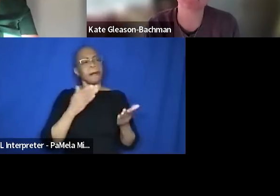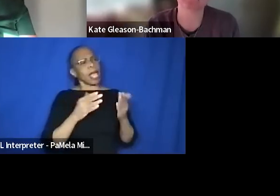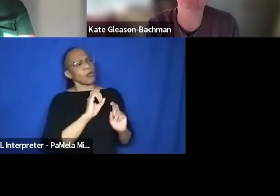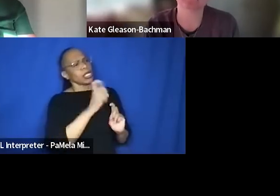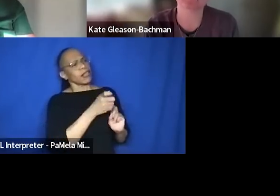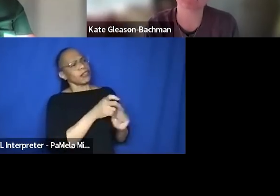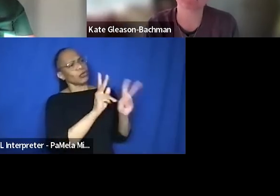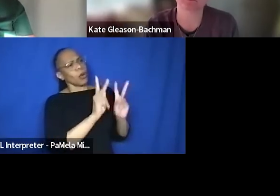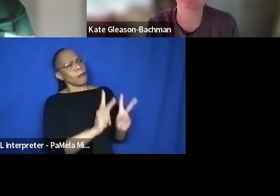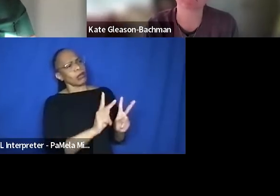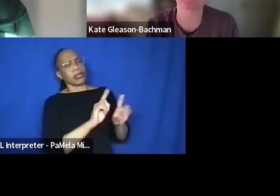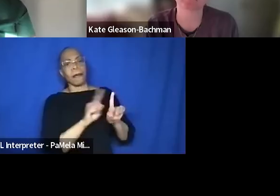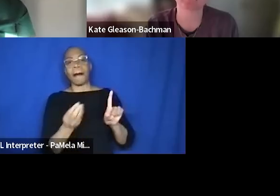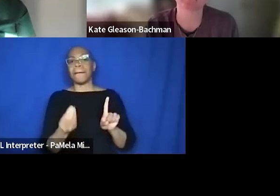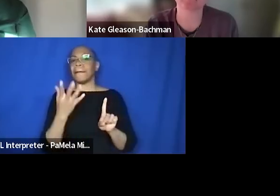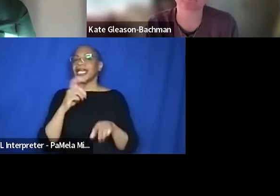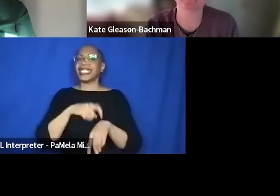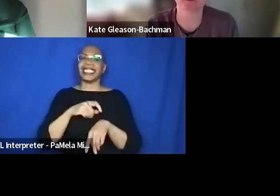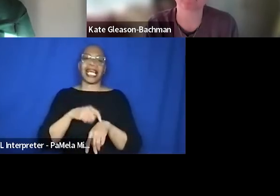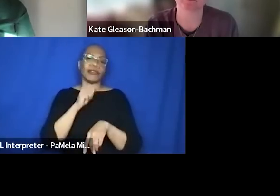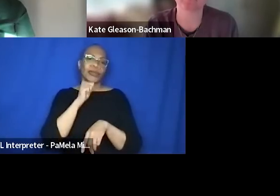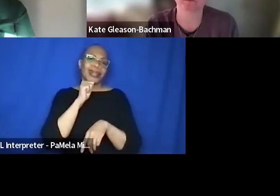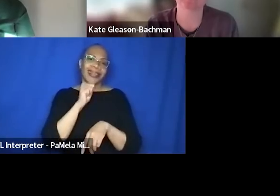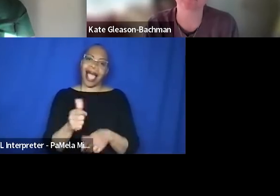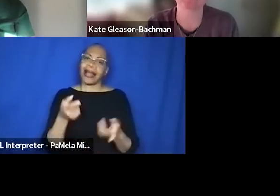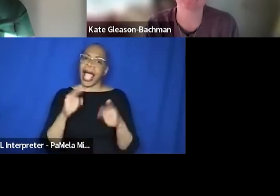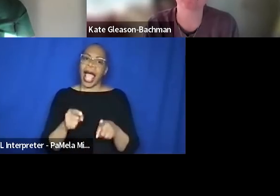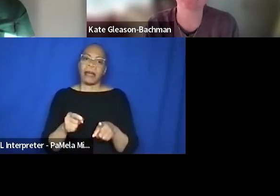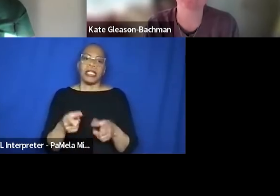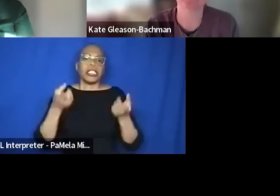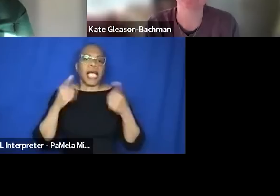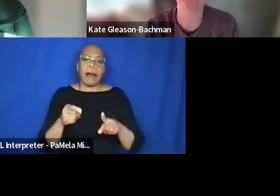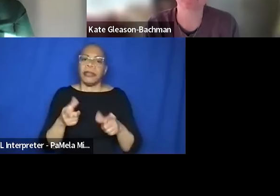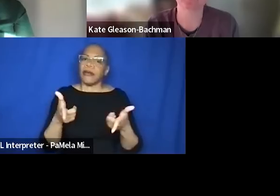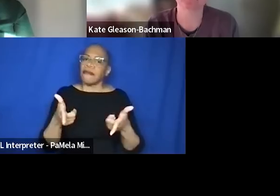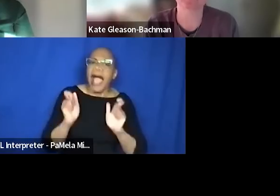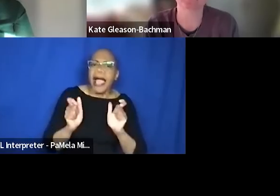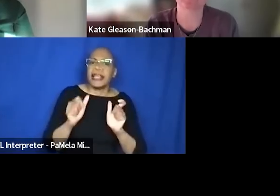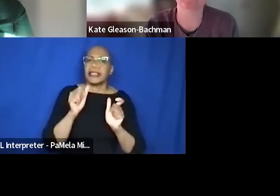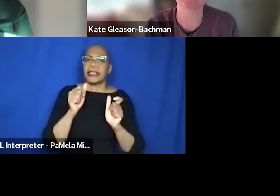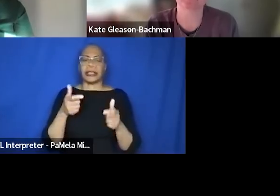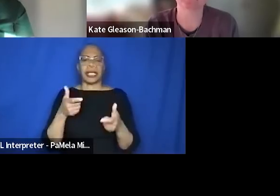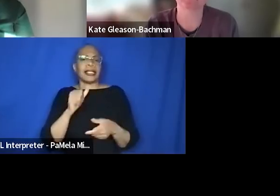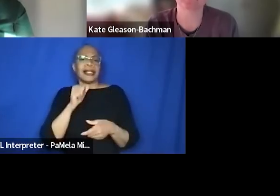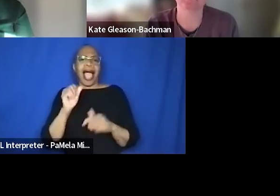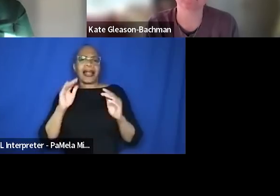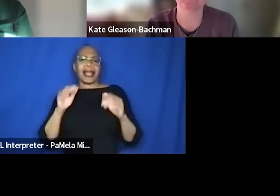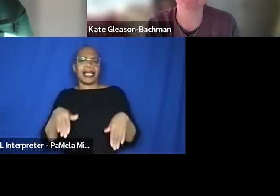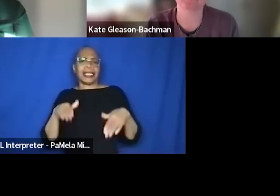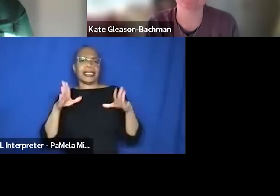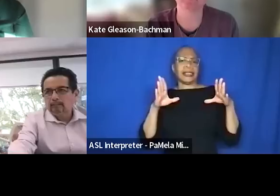of times they won't let that happen. It all happens so fast. It's just like so quick. They're not expecting it. They're expected to give up their